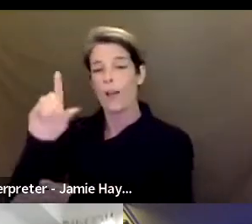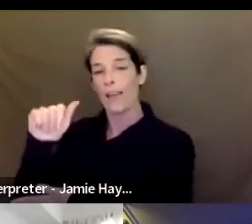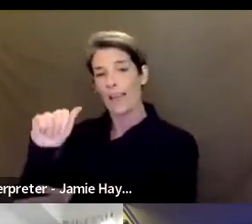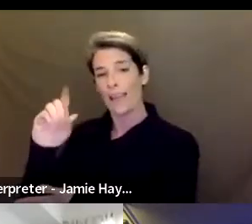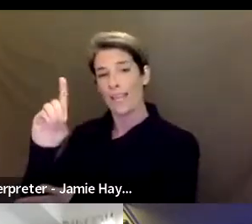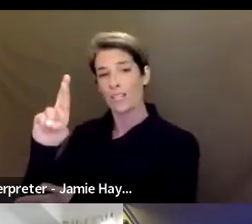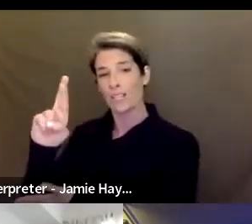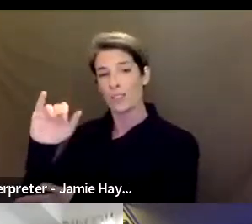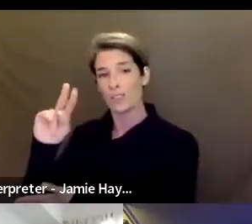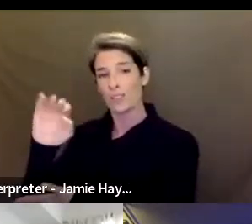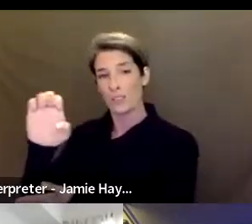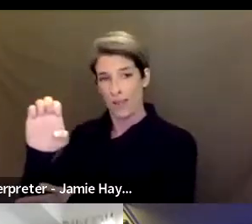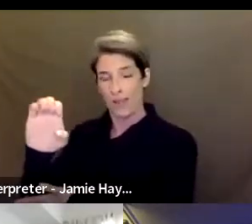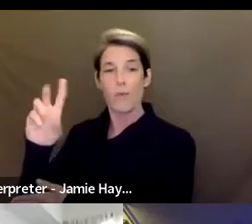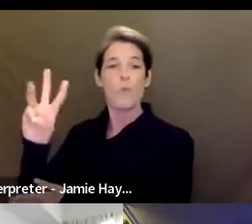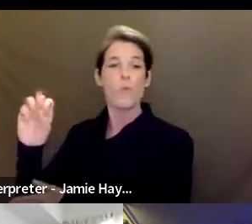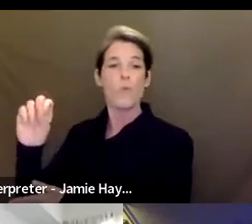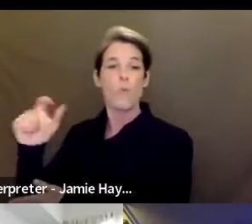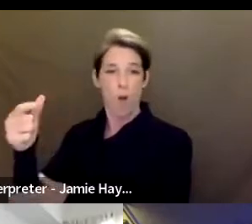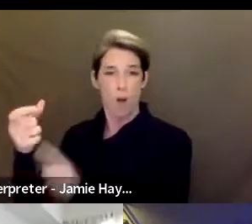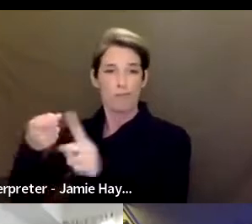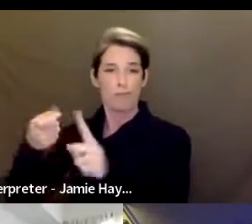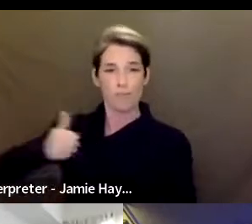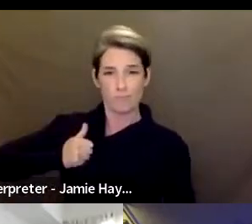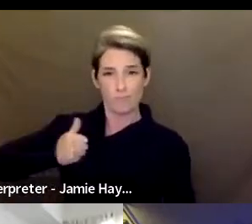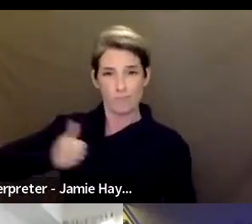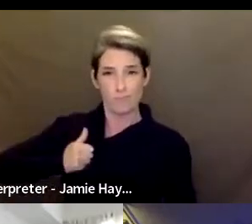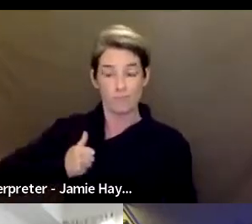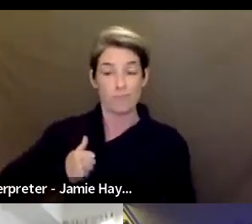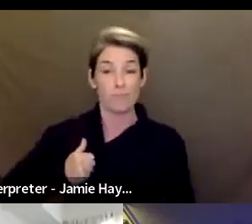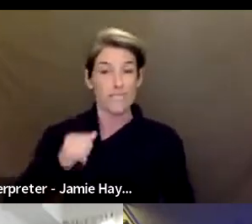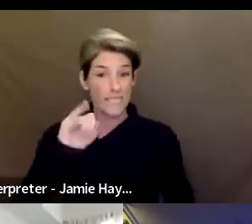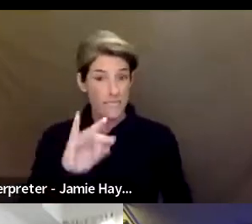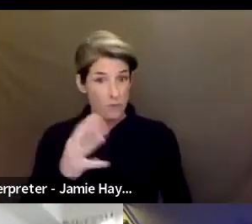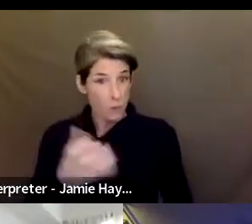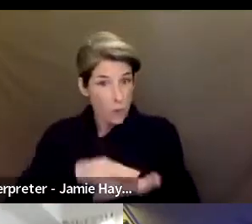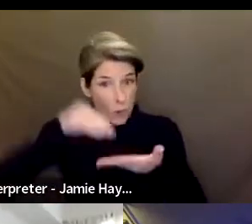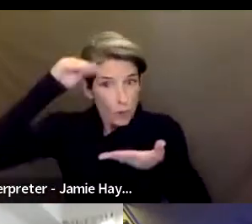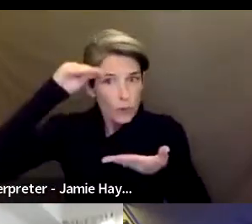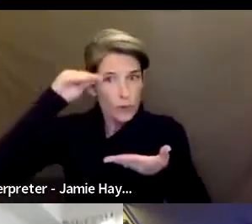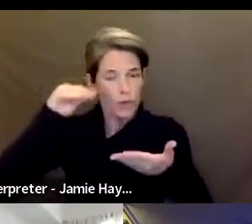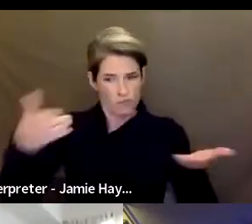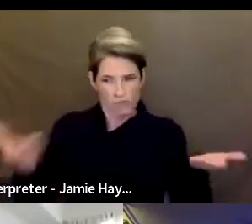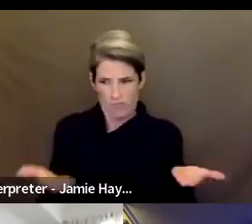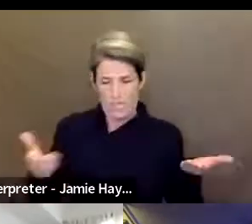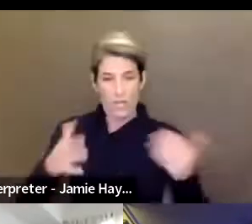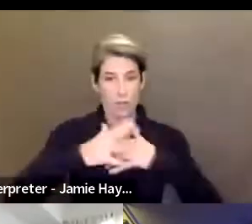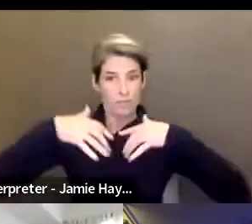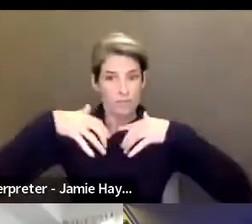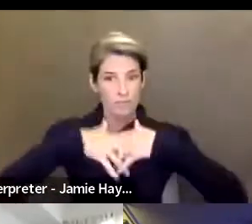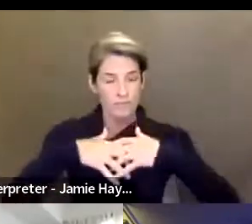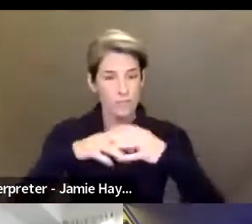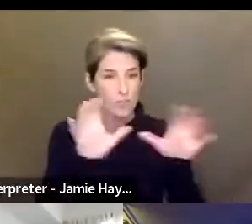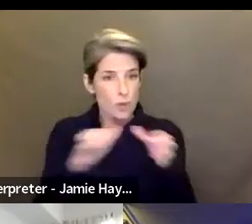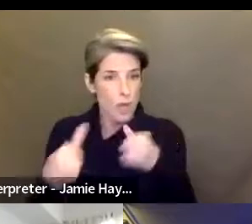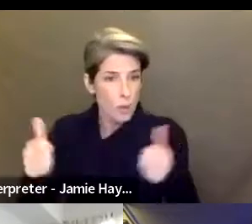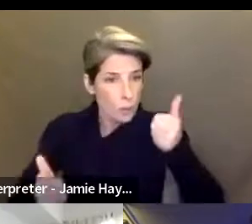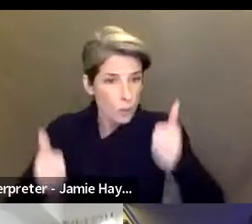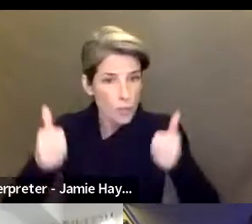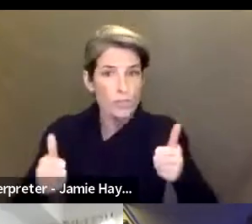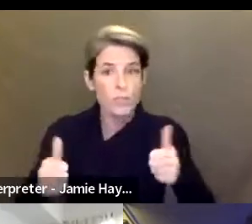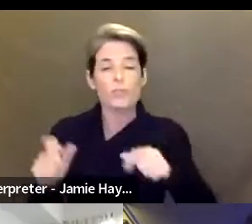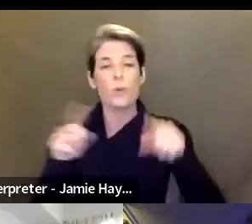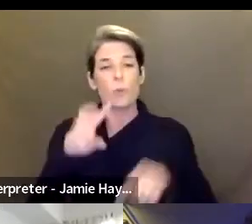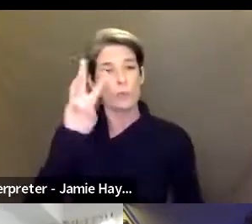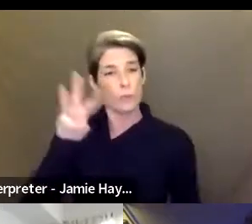are on, please visit native-land.ca. Ashley will drop the link in the chat. And as well, to call